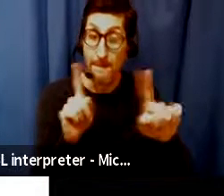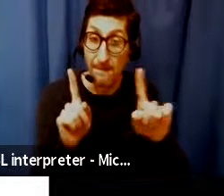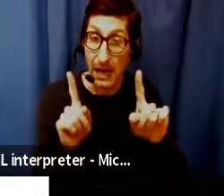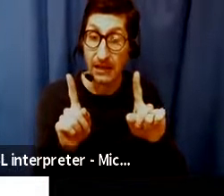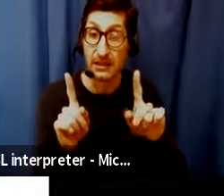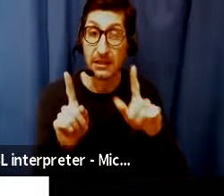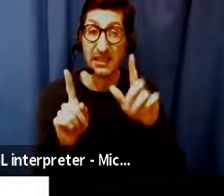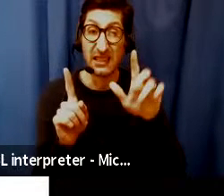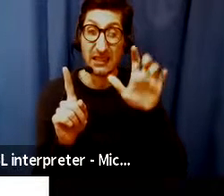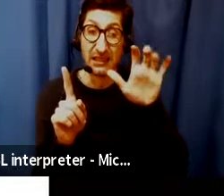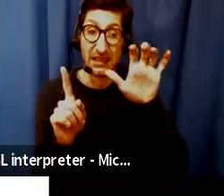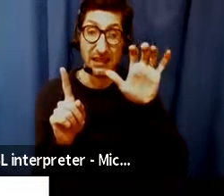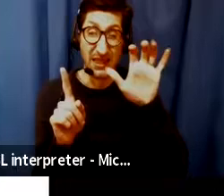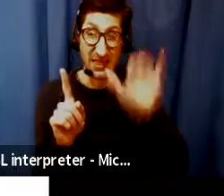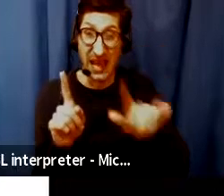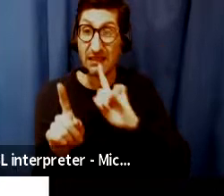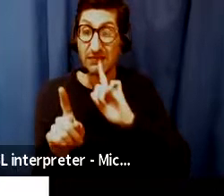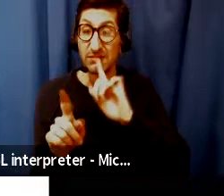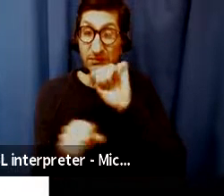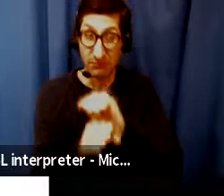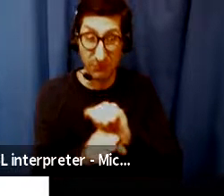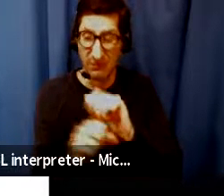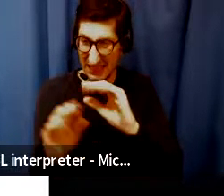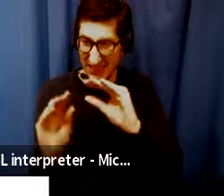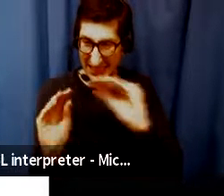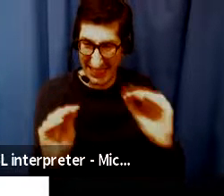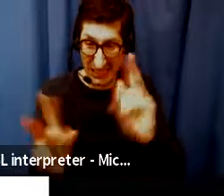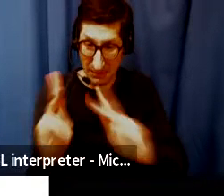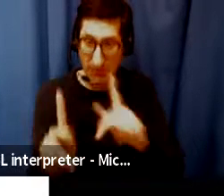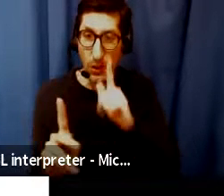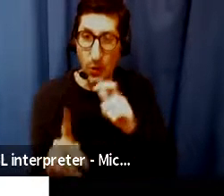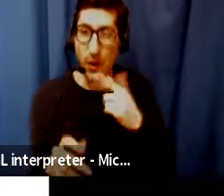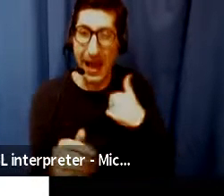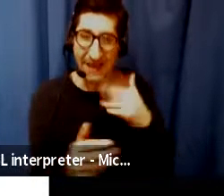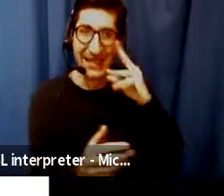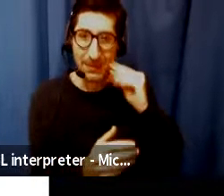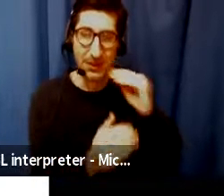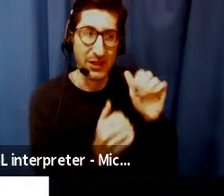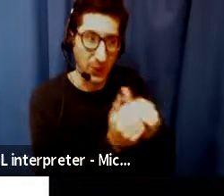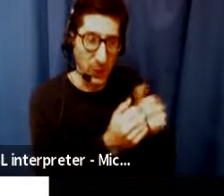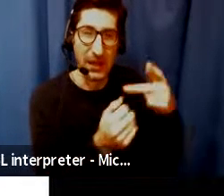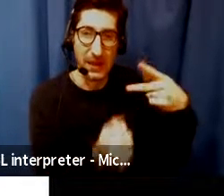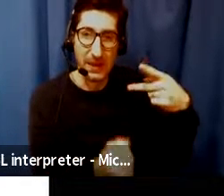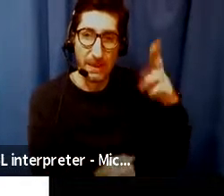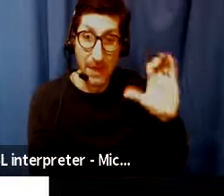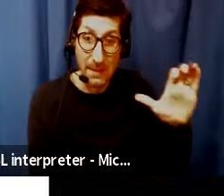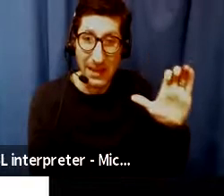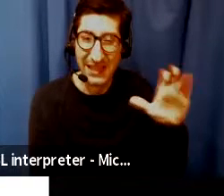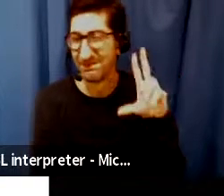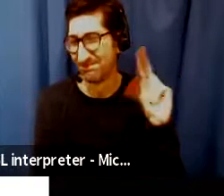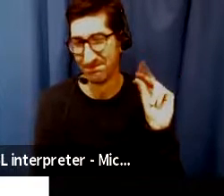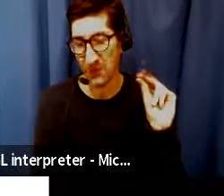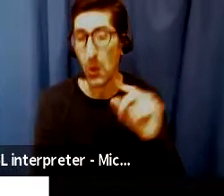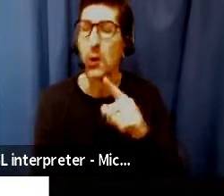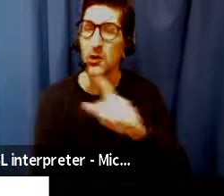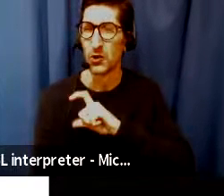actually interacting with the public. So the security guard hasn't necessarily been through an ADA training or understand the